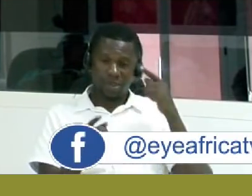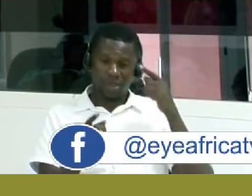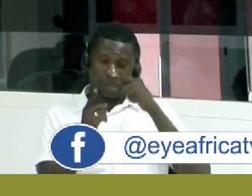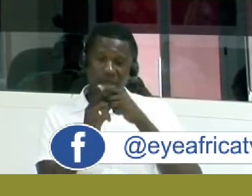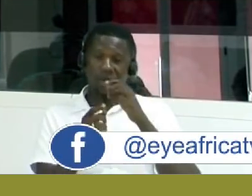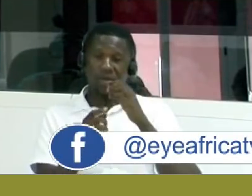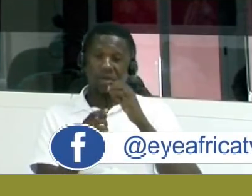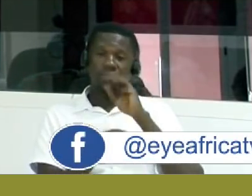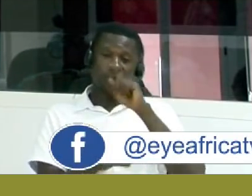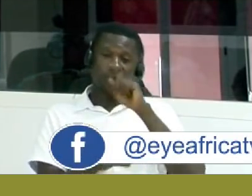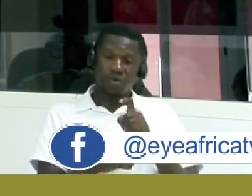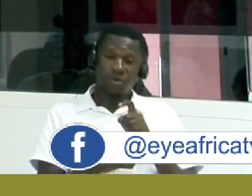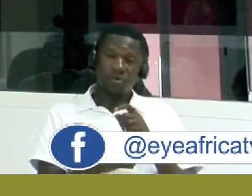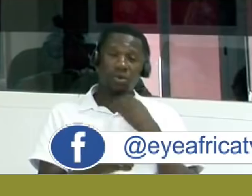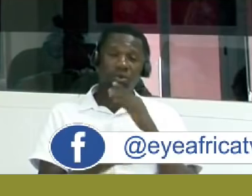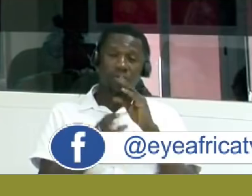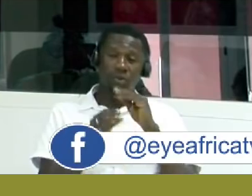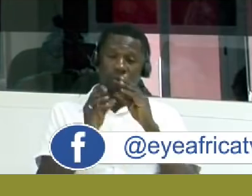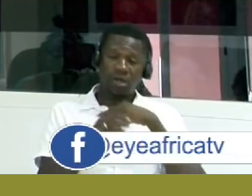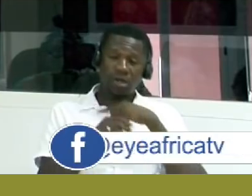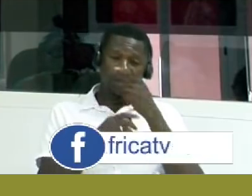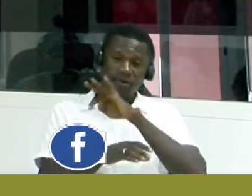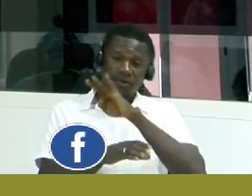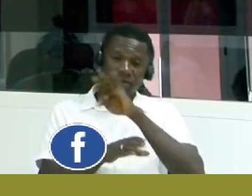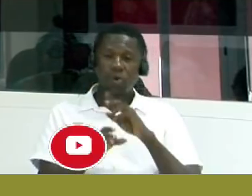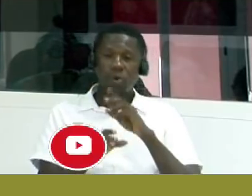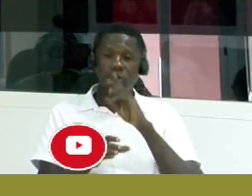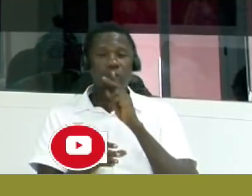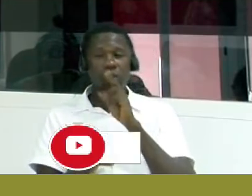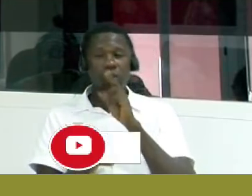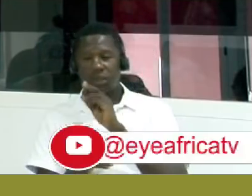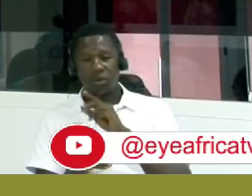Who did this? Who did that? You don't have an answer, counsel.